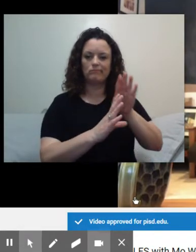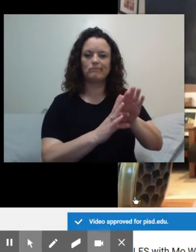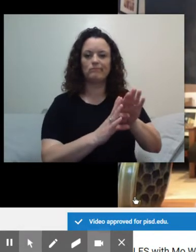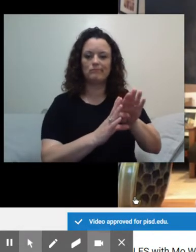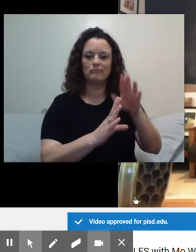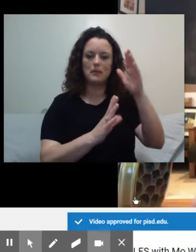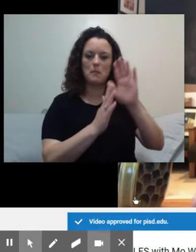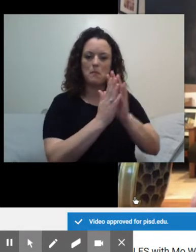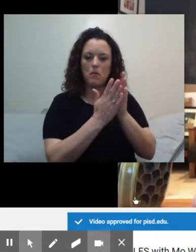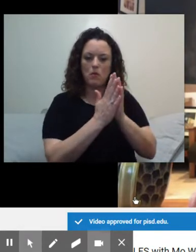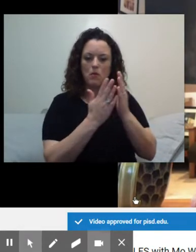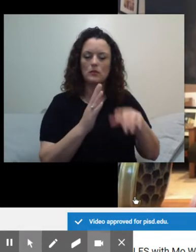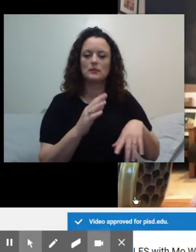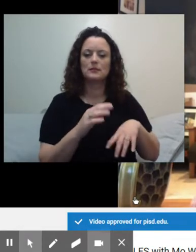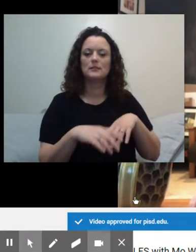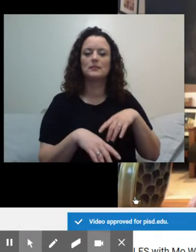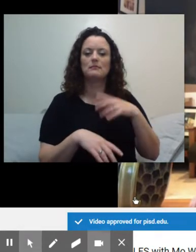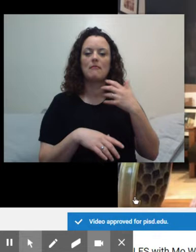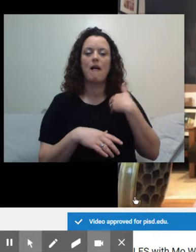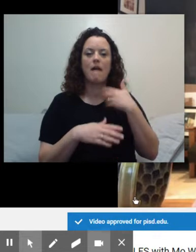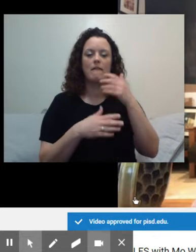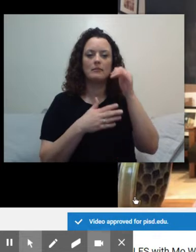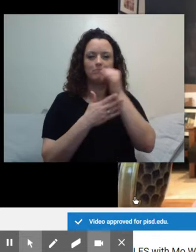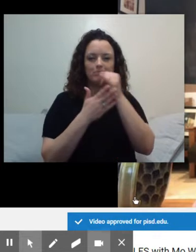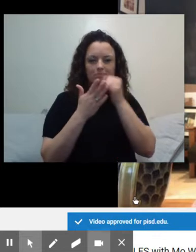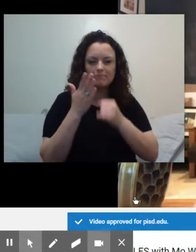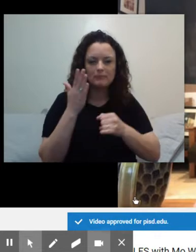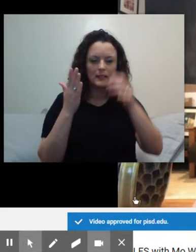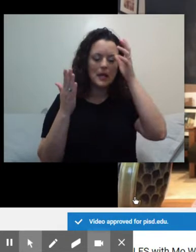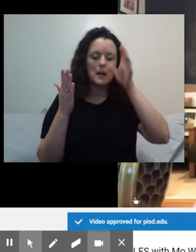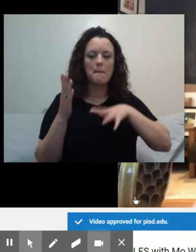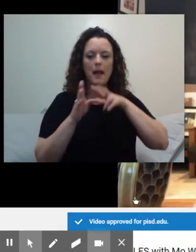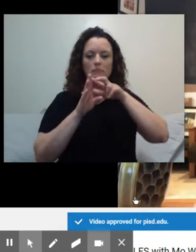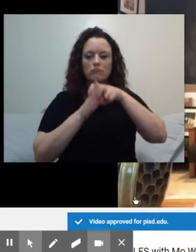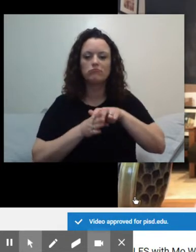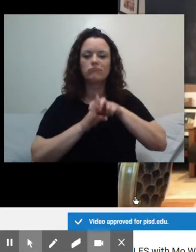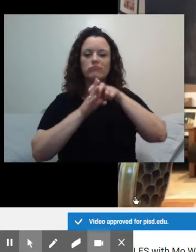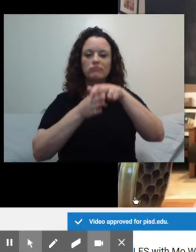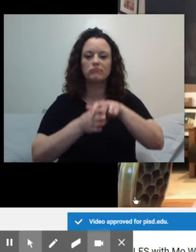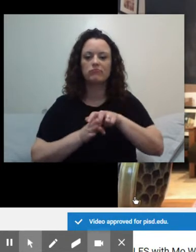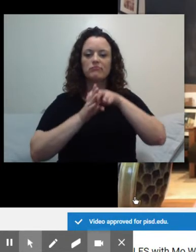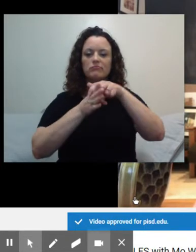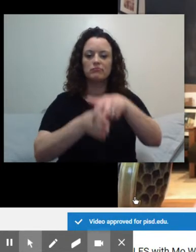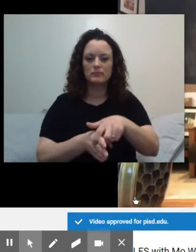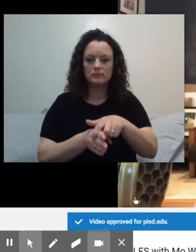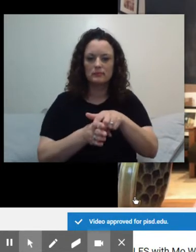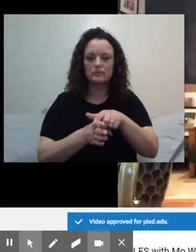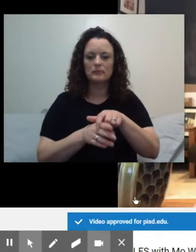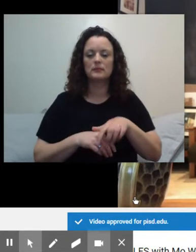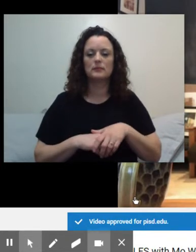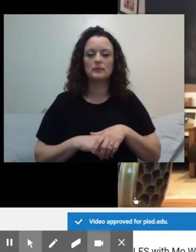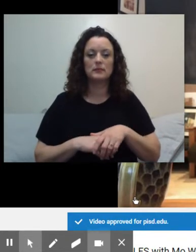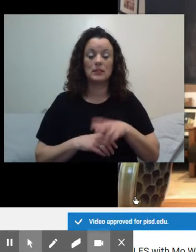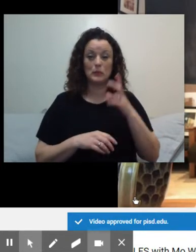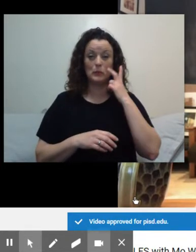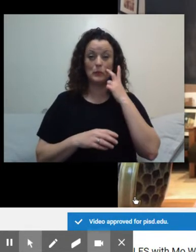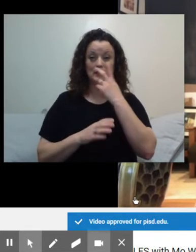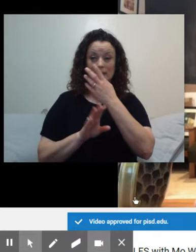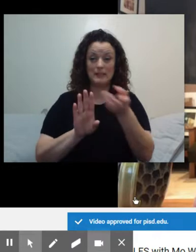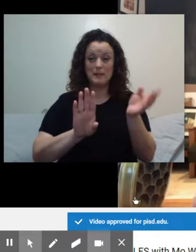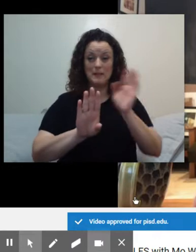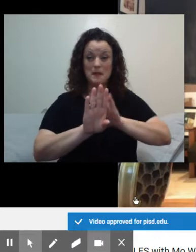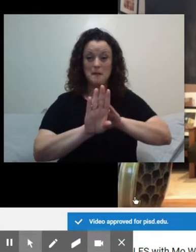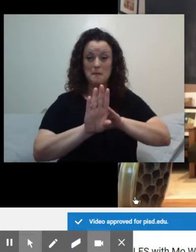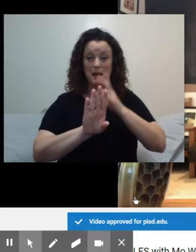of it, and it has this cool little etching of a guy riding on a horse. But you probably have never seen the back